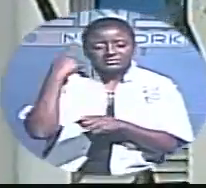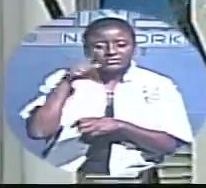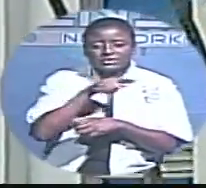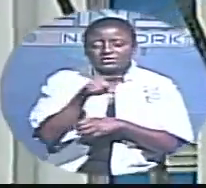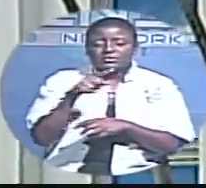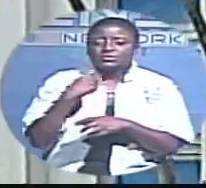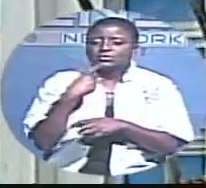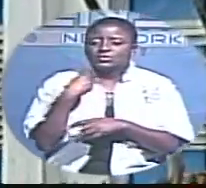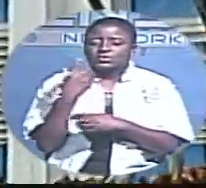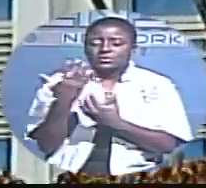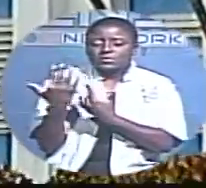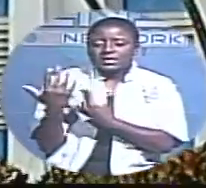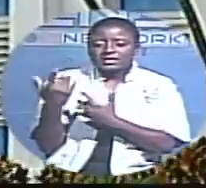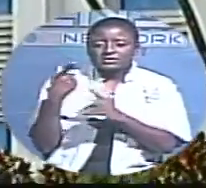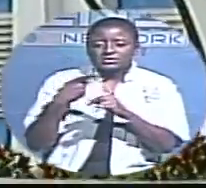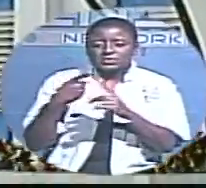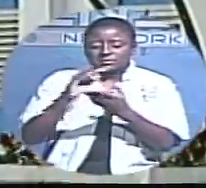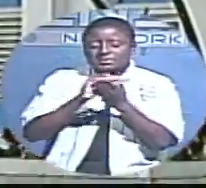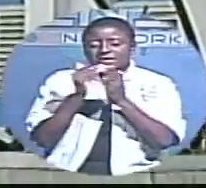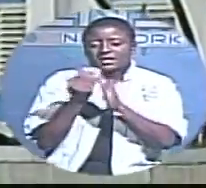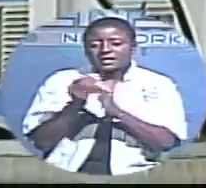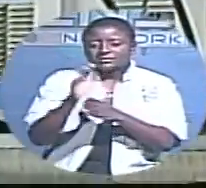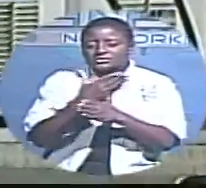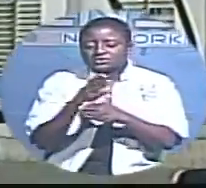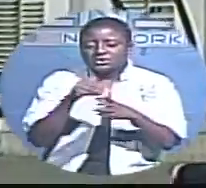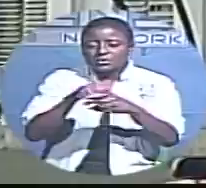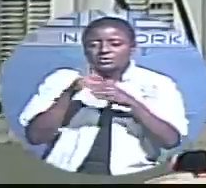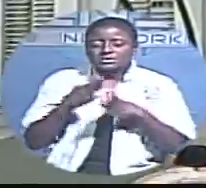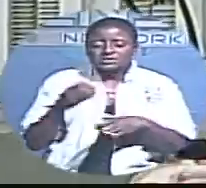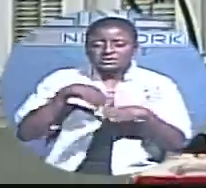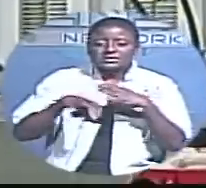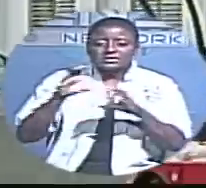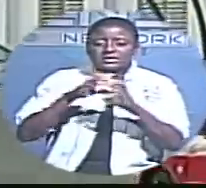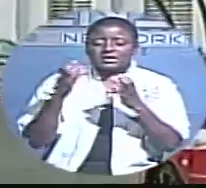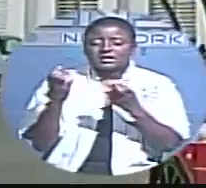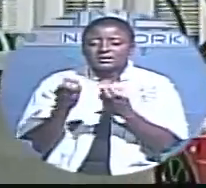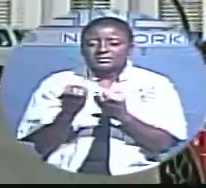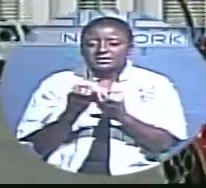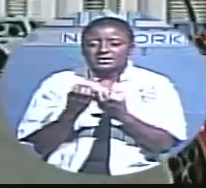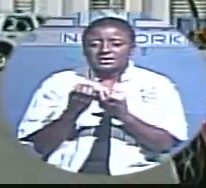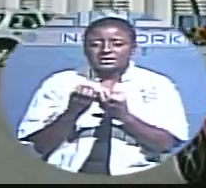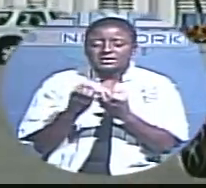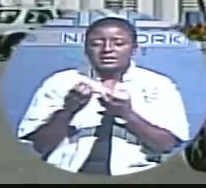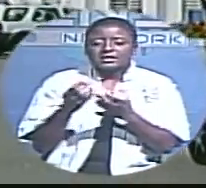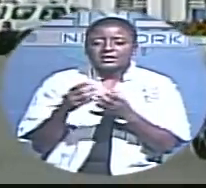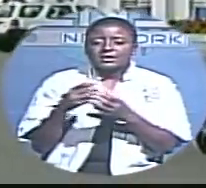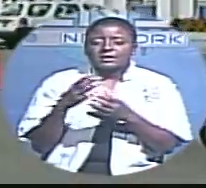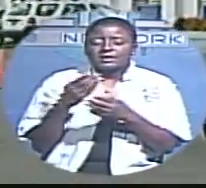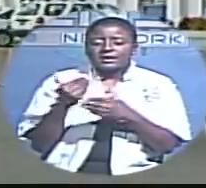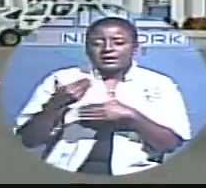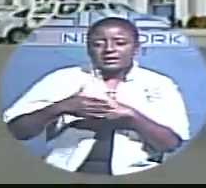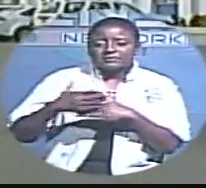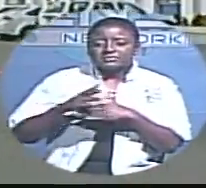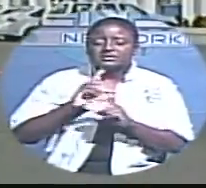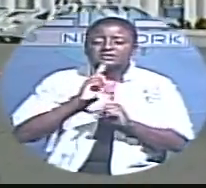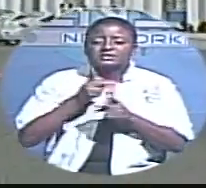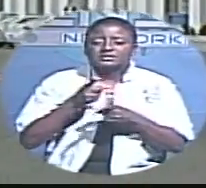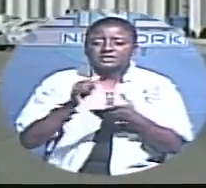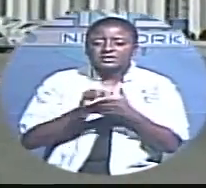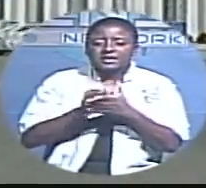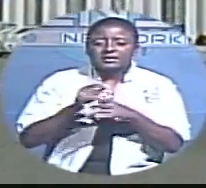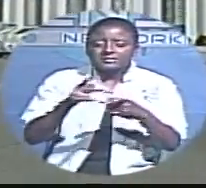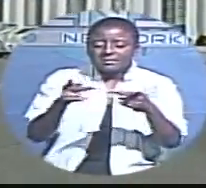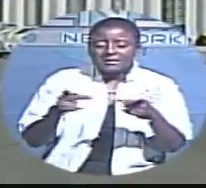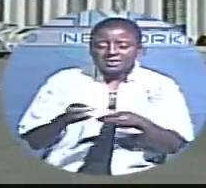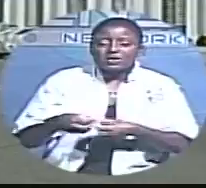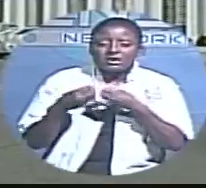become shareholders in the company following the announcement by the previous administration that a public offering could come this year, the Prime Minister says decisions will have to be made,